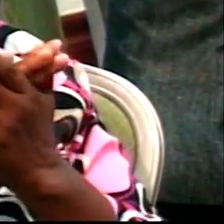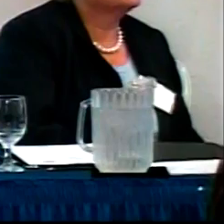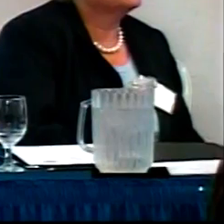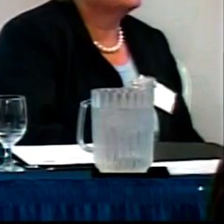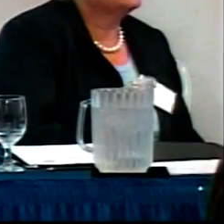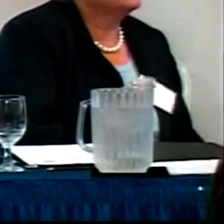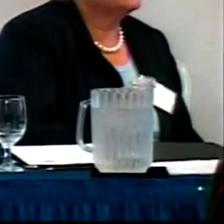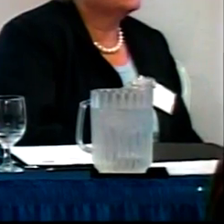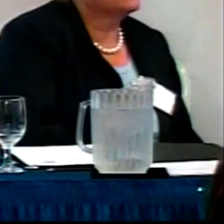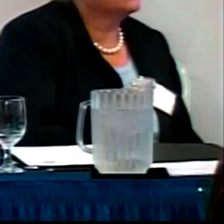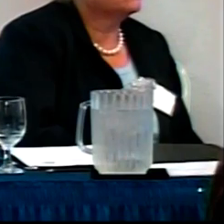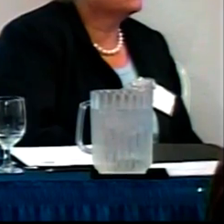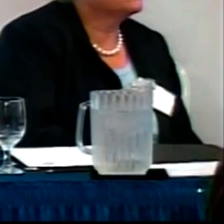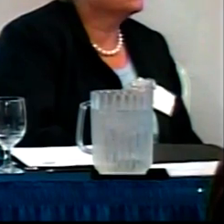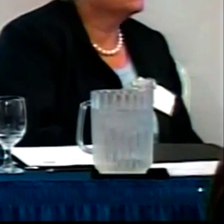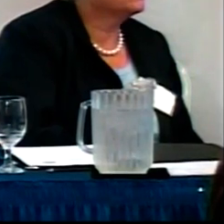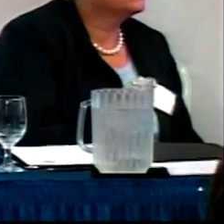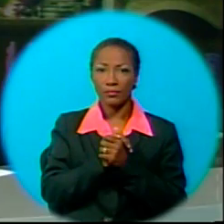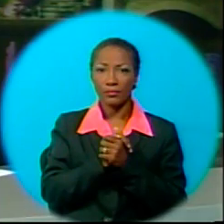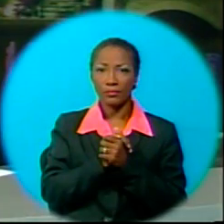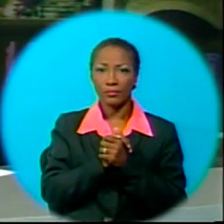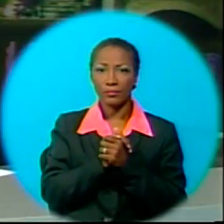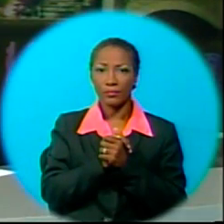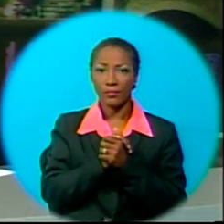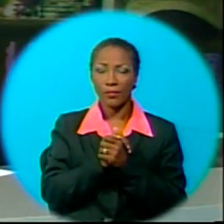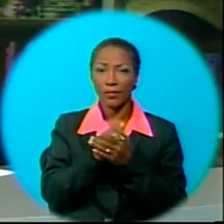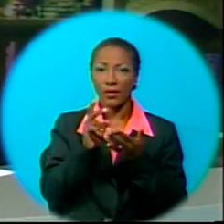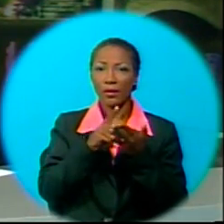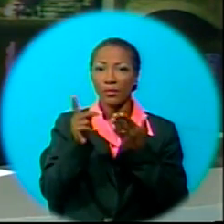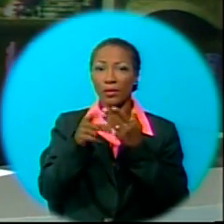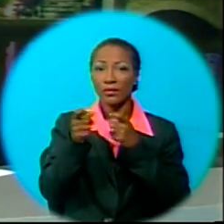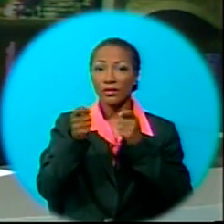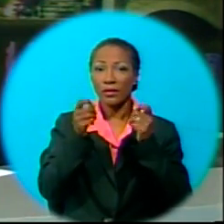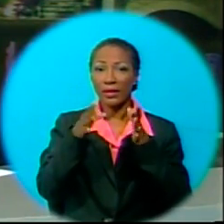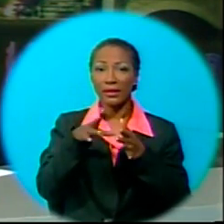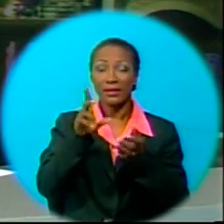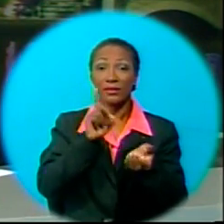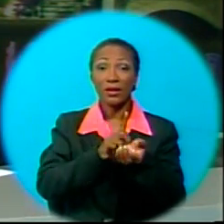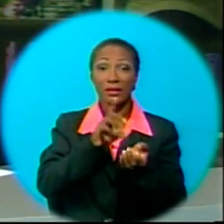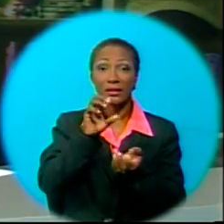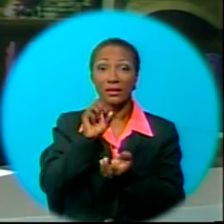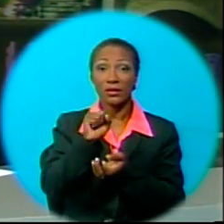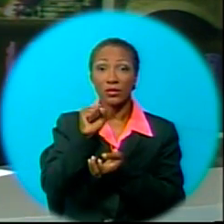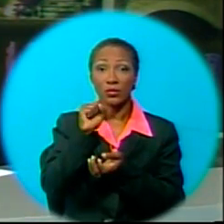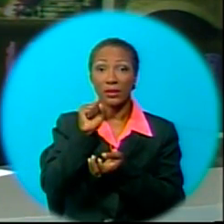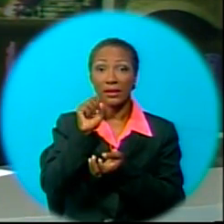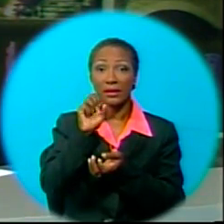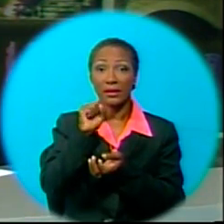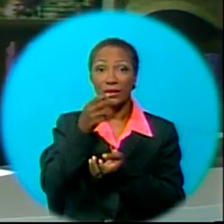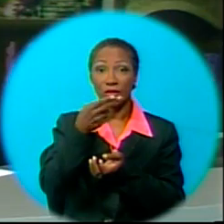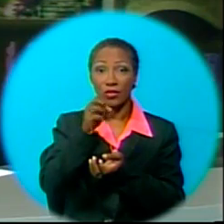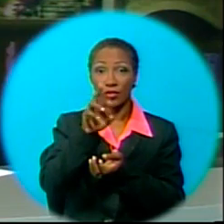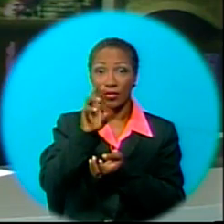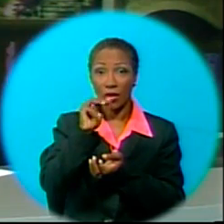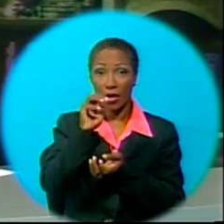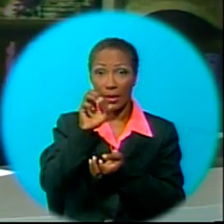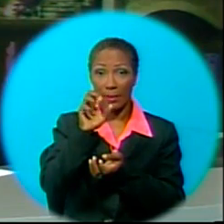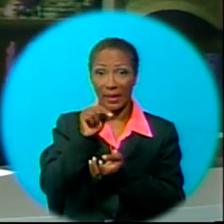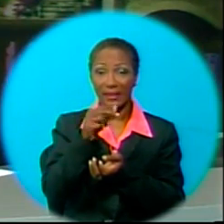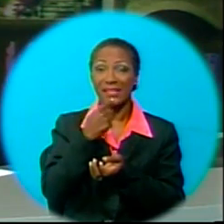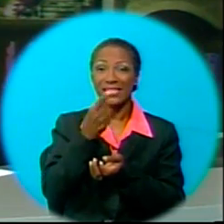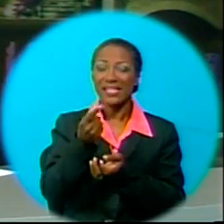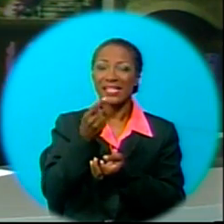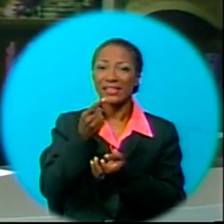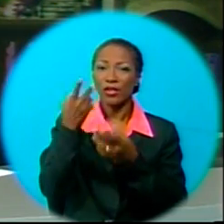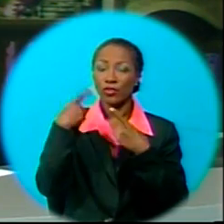which focuses on stigma reduction. Project Director Dr. Sunita Sharman says over the last 5 years, they've been working closely